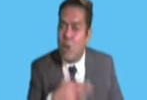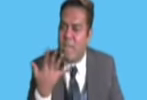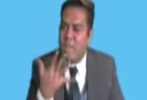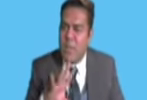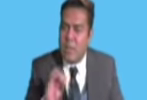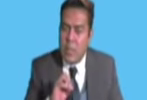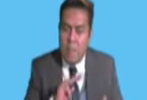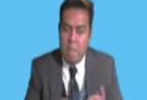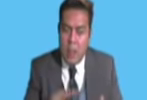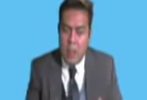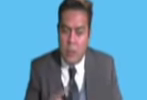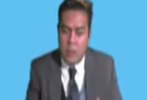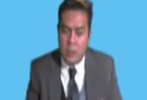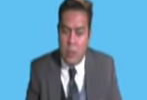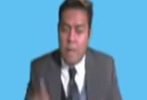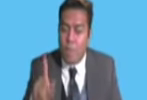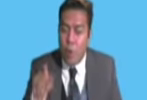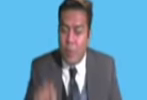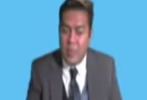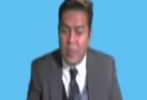750 million. For these